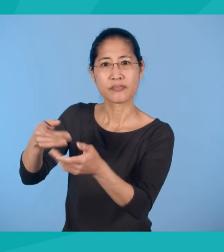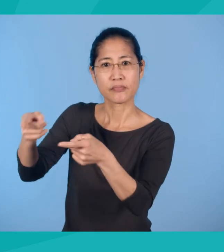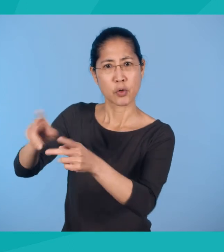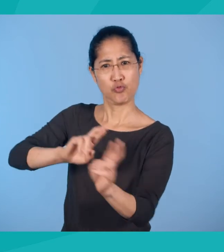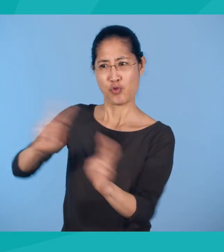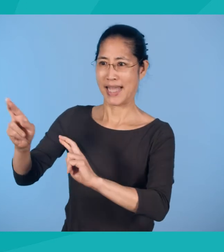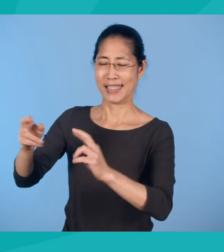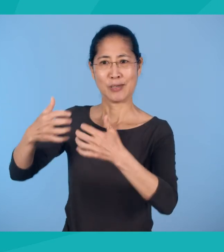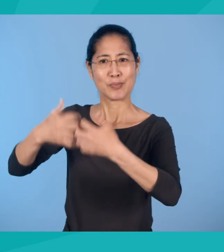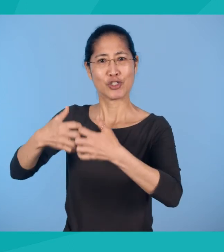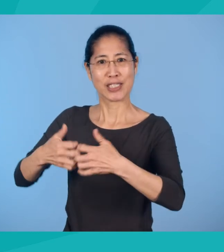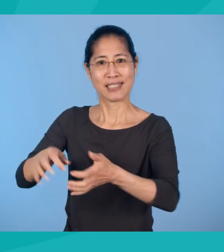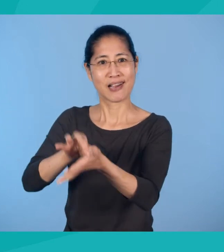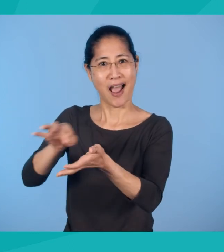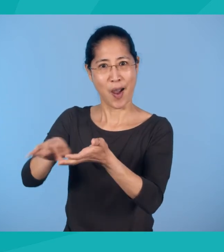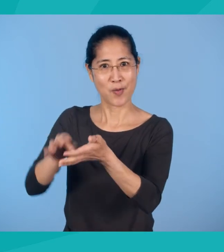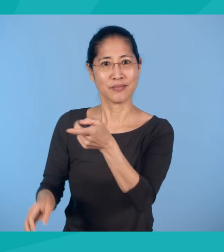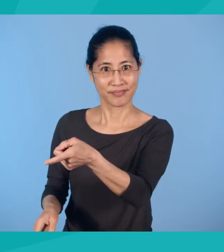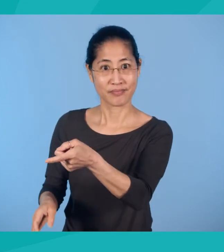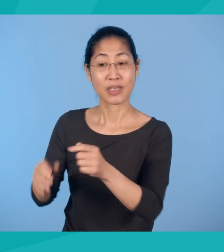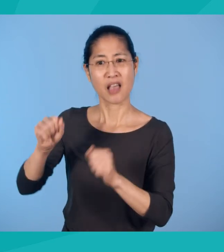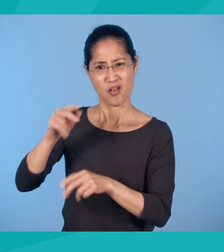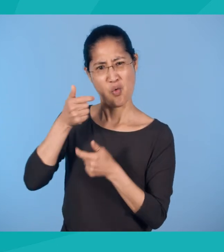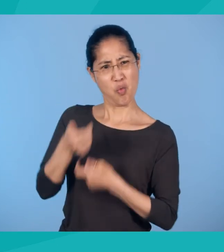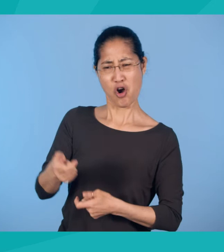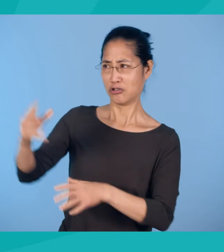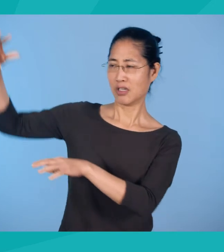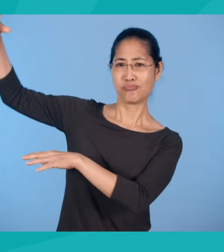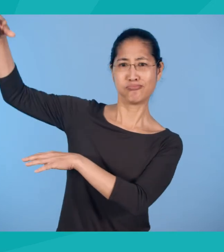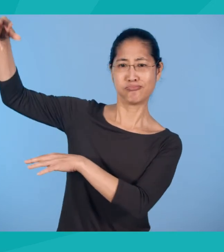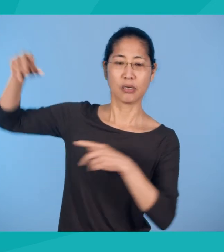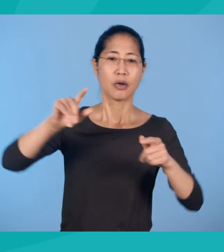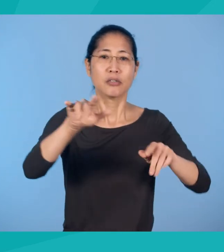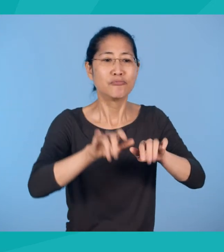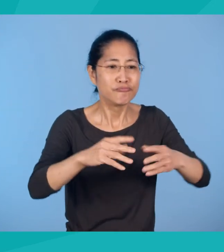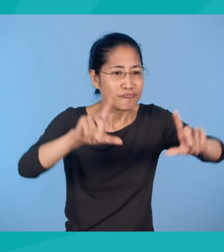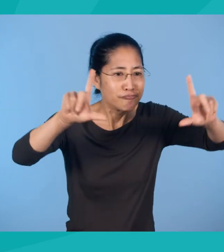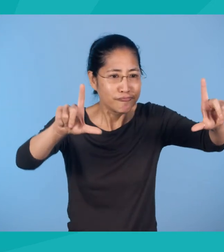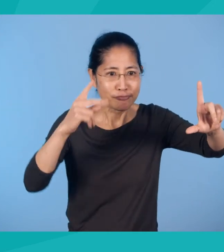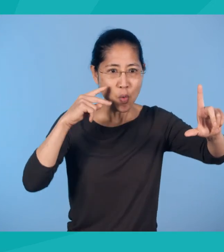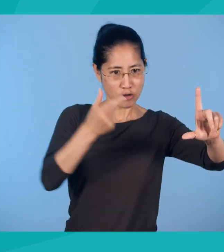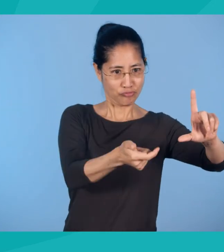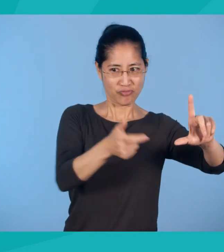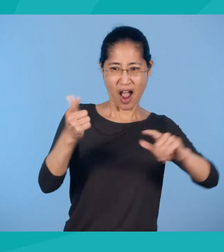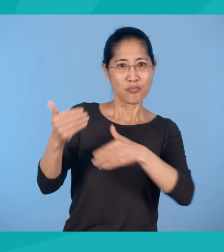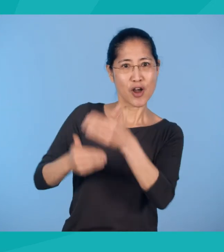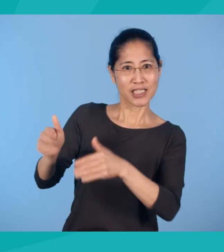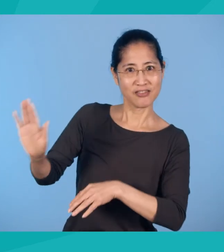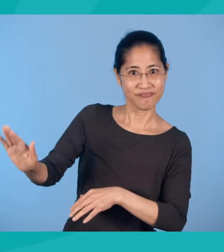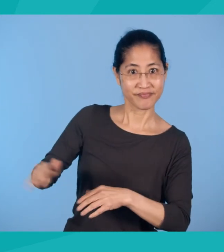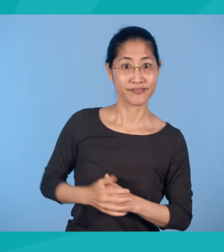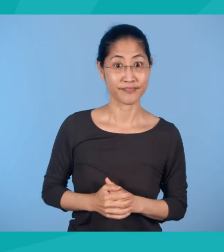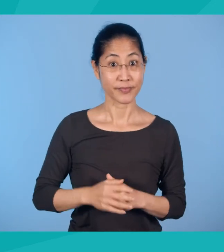workers of different political parties after the polls close. Ballots are then counted at Election Central on tabulation machines. Voters can